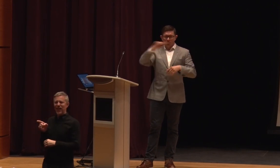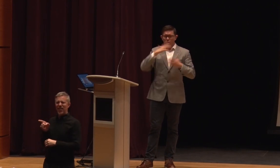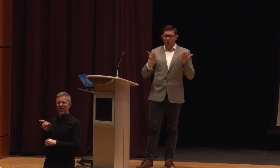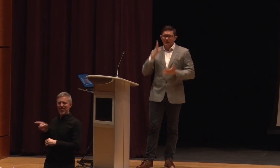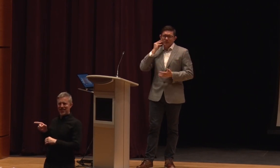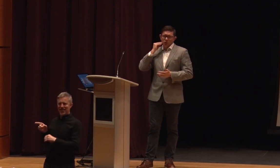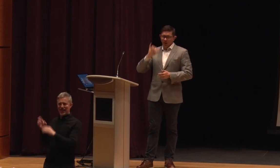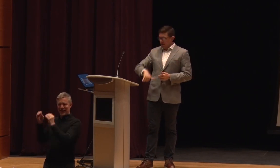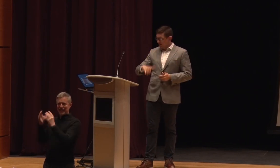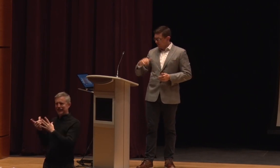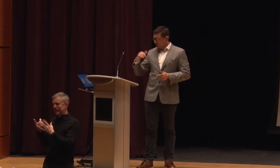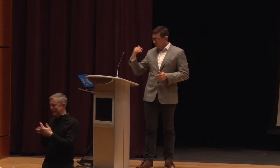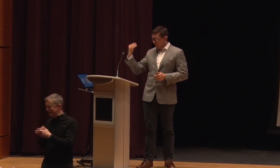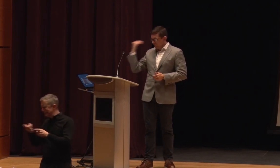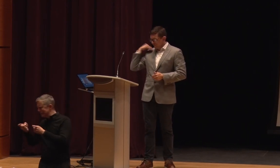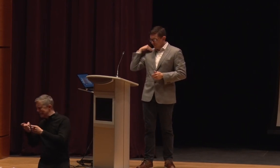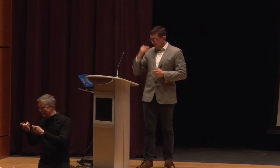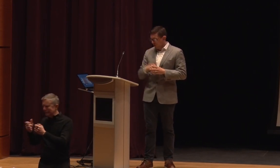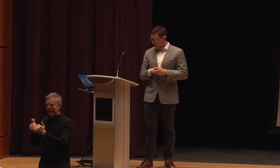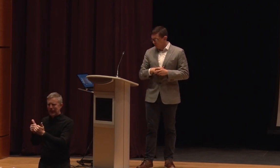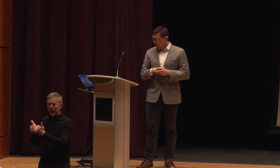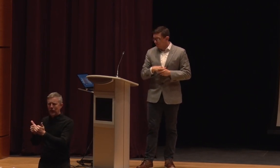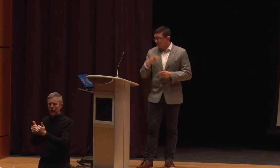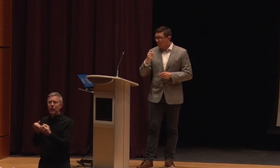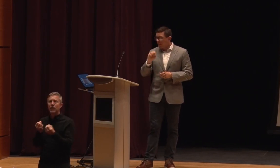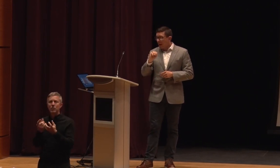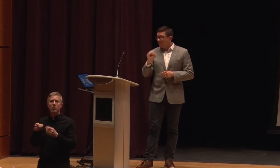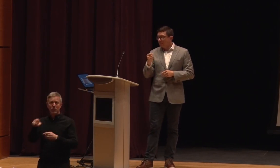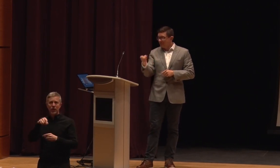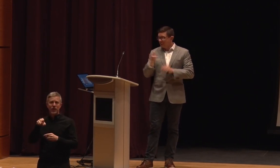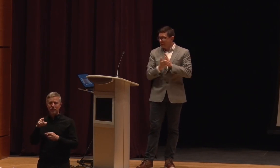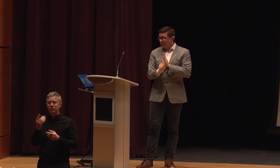Unfortunately, I think a lot of us have experienced this before.